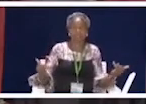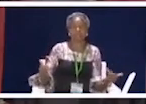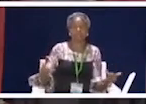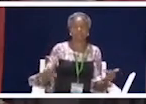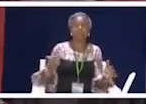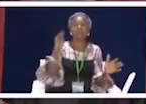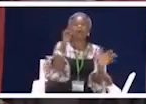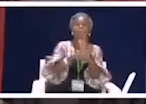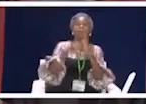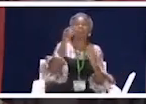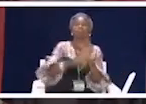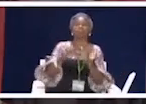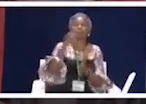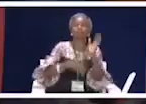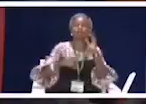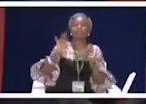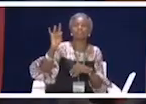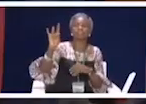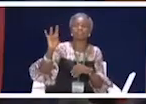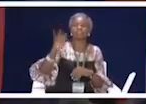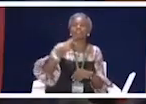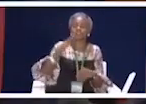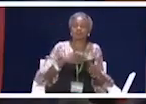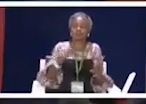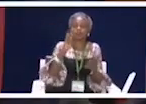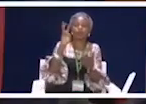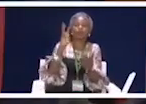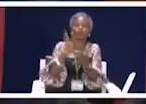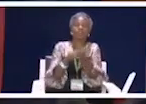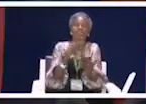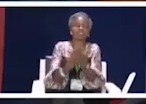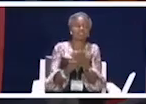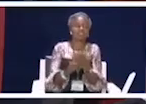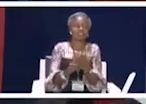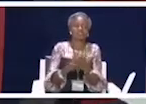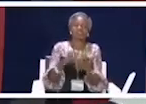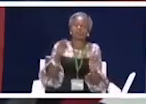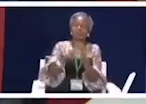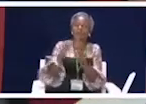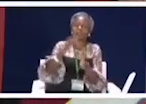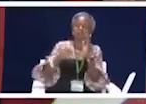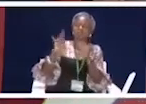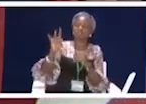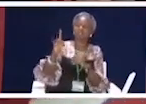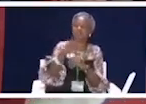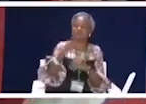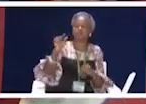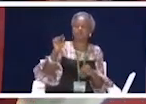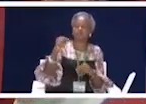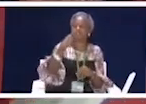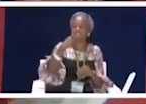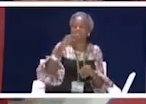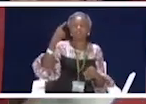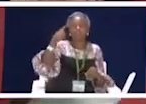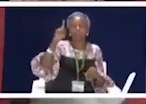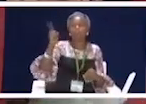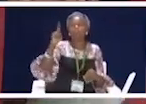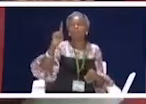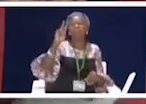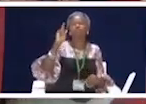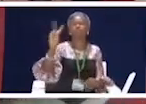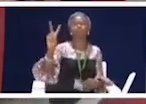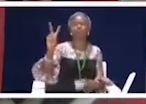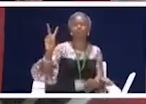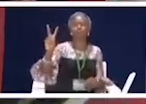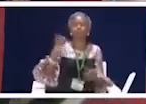Matthew chapter 18 is my witness. Matthew, the 18th chapter, verse 20 says, "For where two